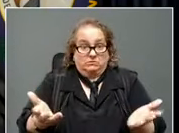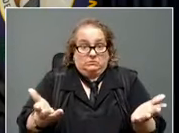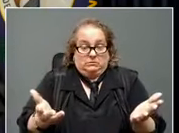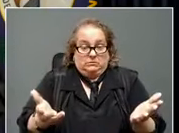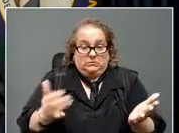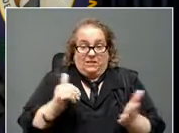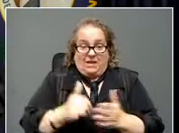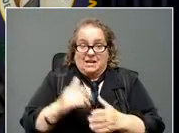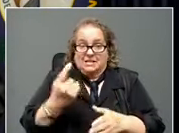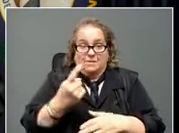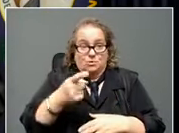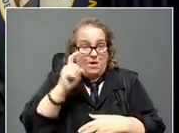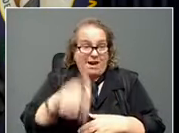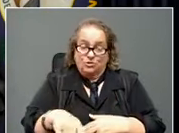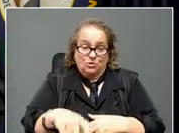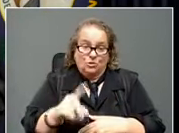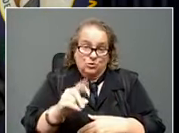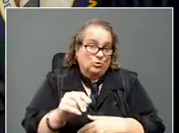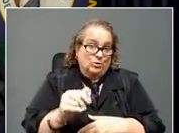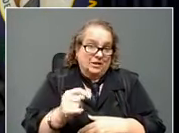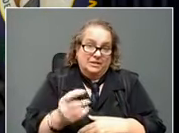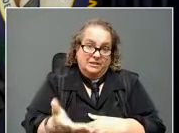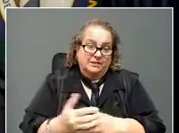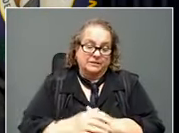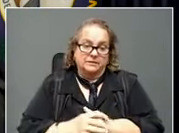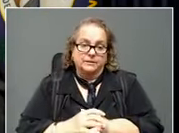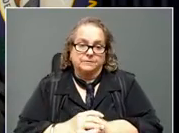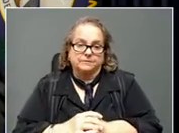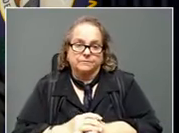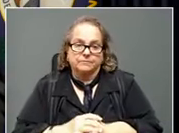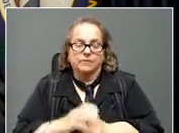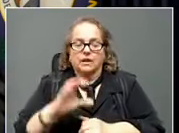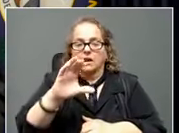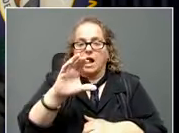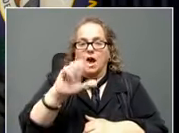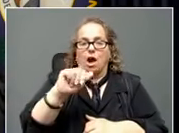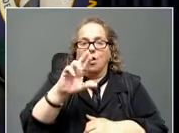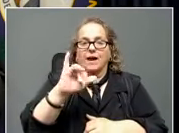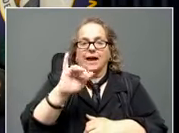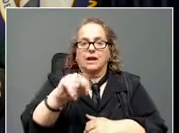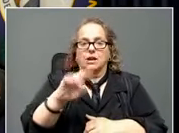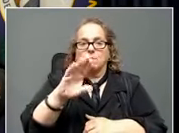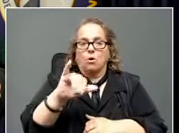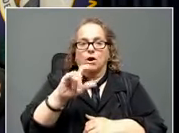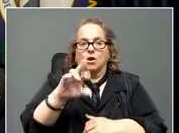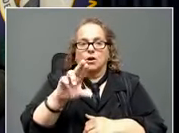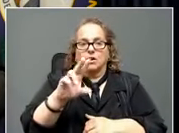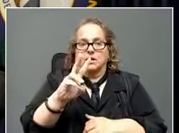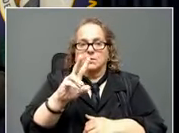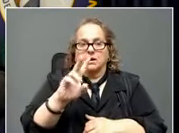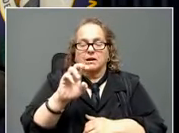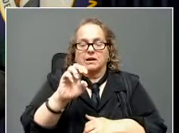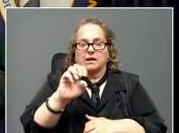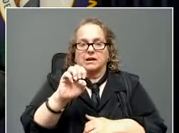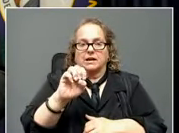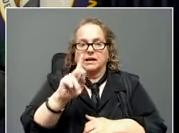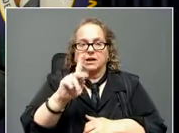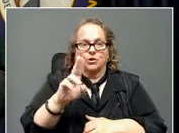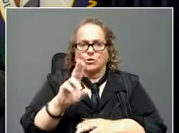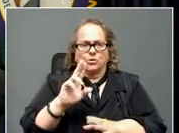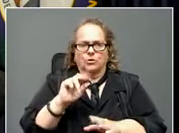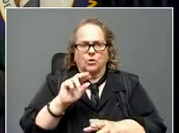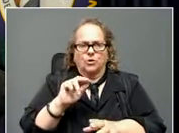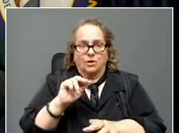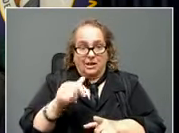get much of a choice in. Corinne Boyer from WEKU. No. Can we pull up Corinne? And